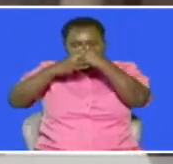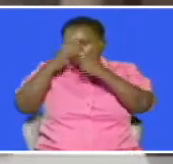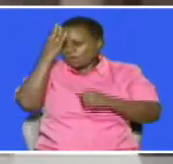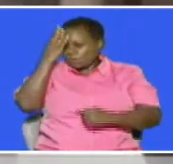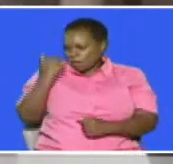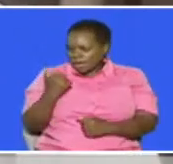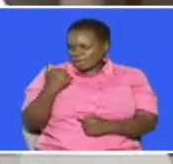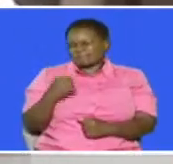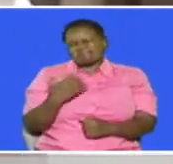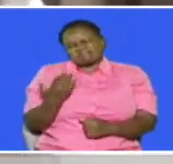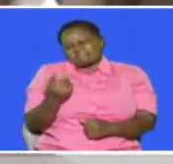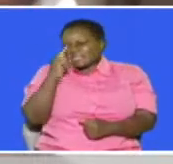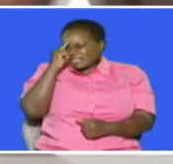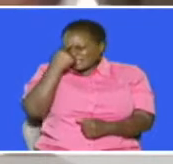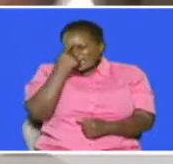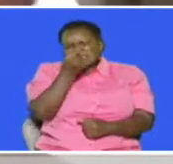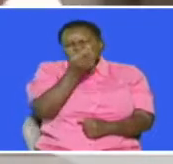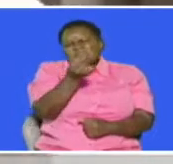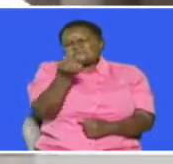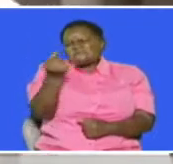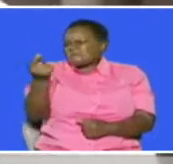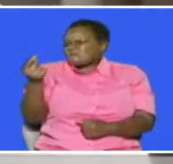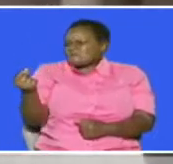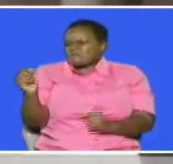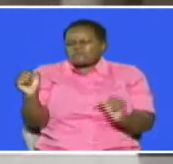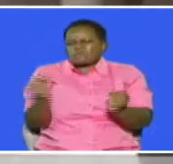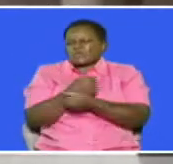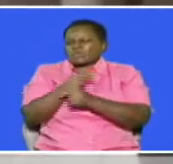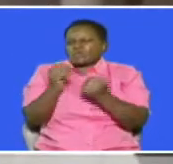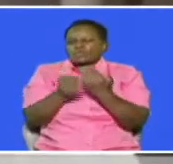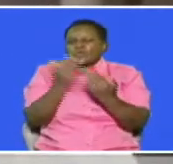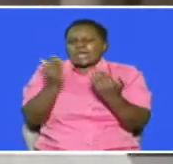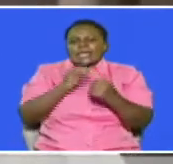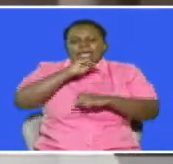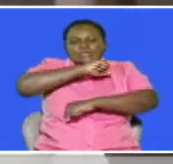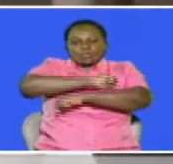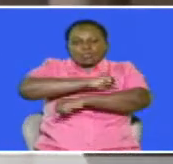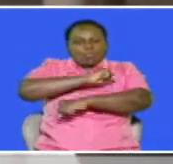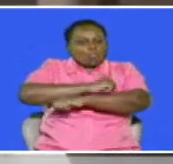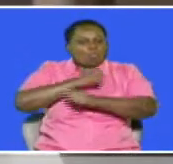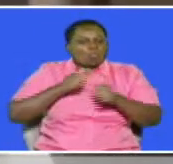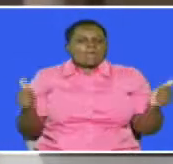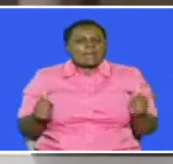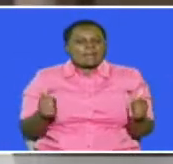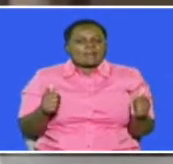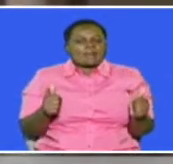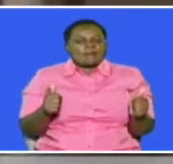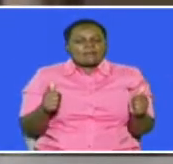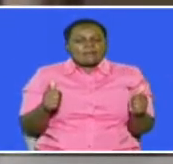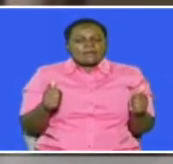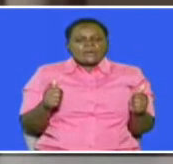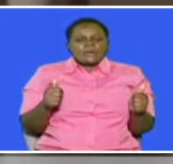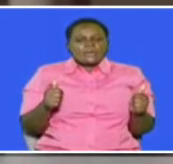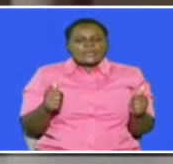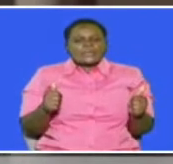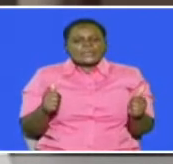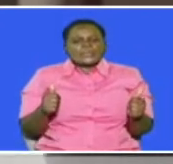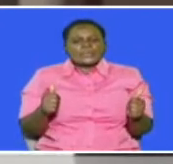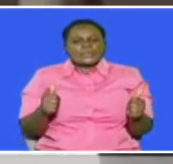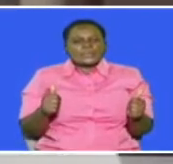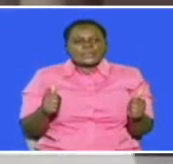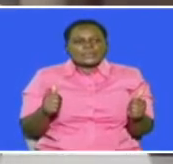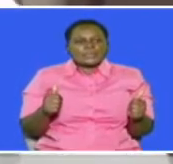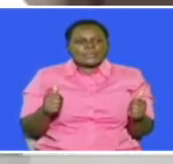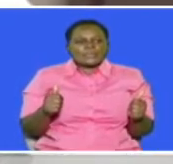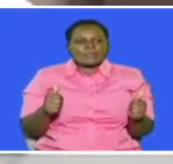1969, because by then, the Indian community and the Hindus population had got down so much